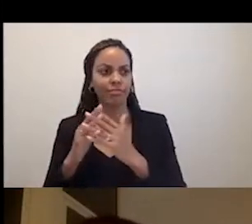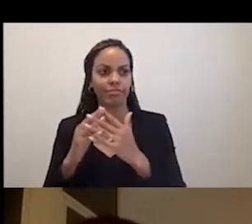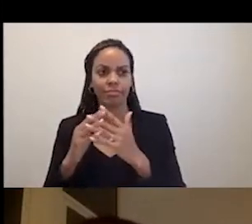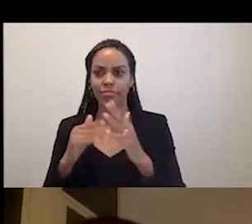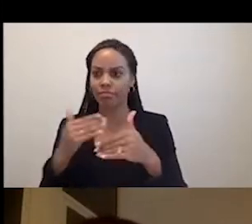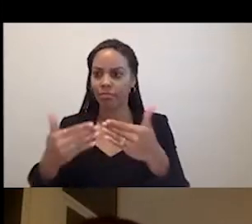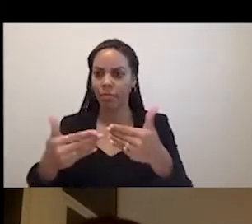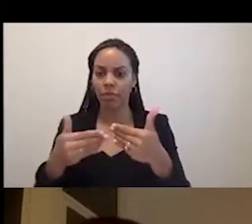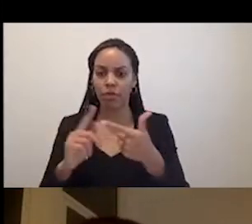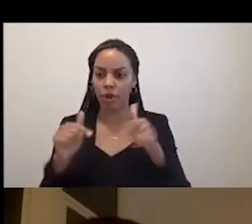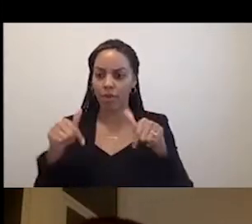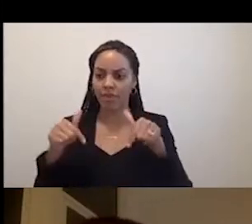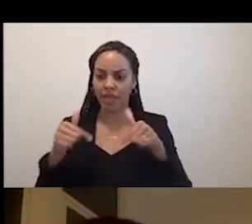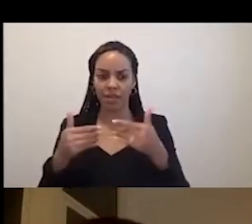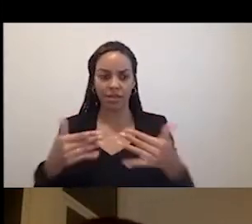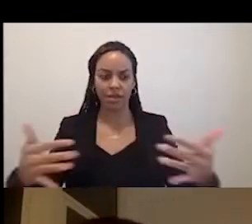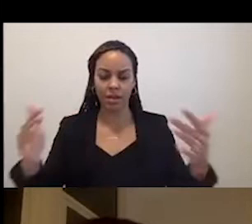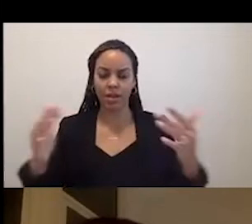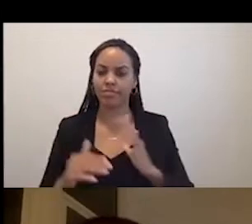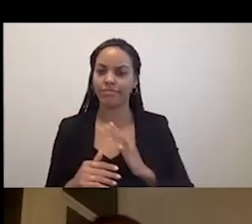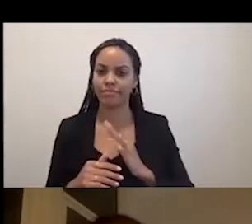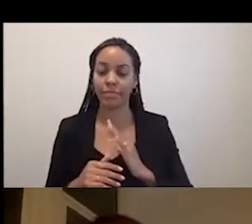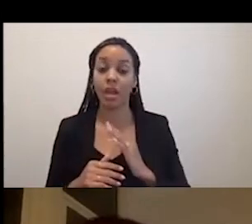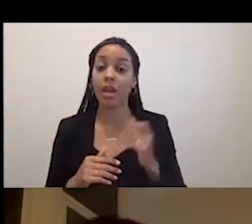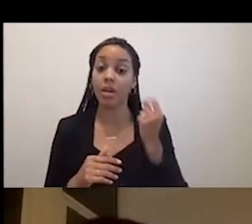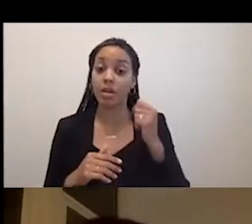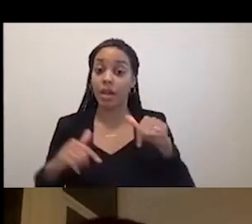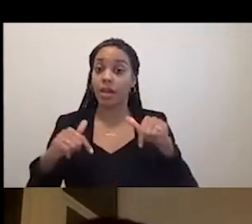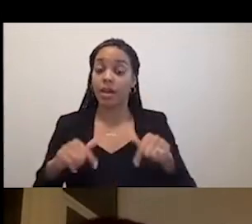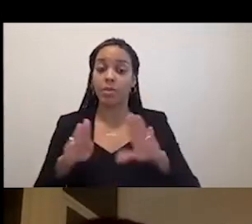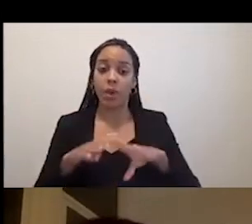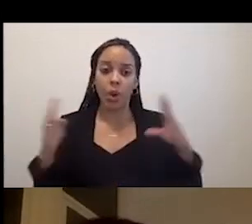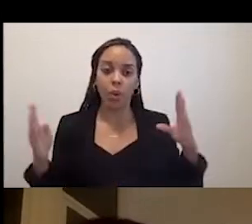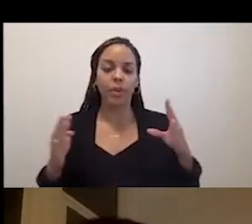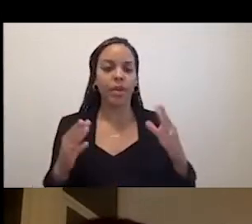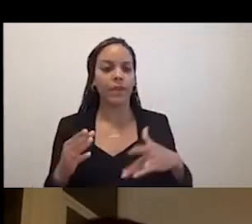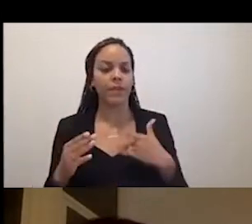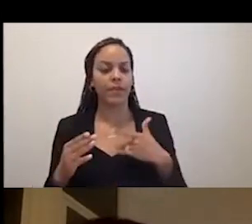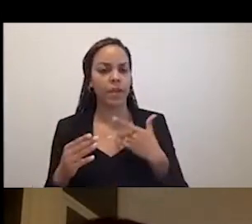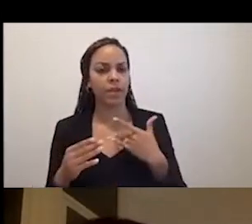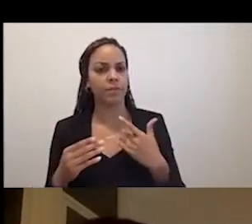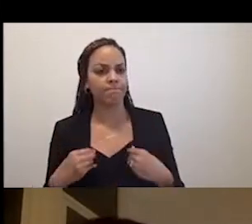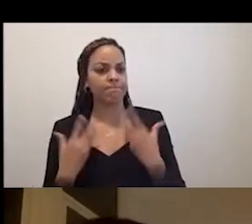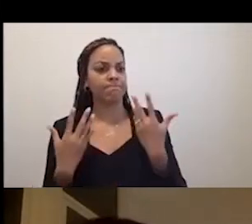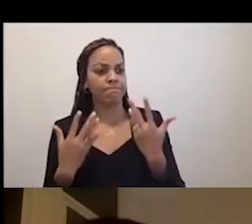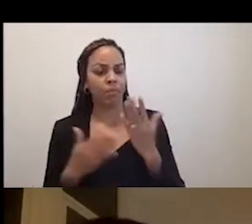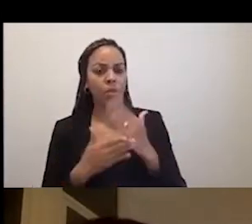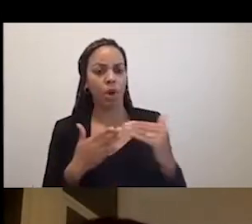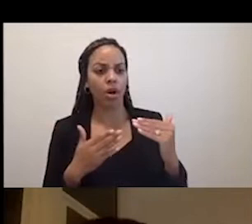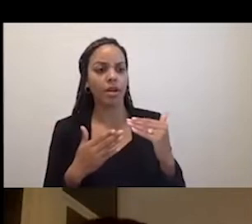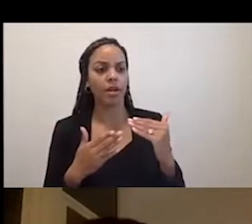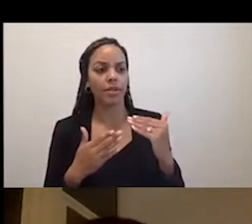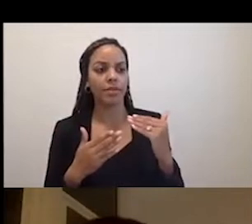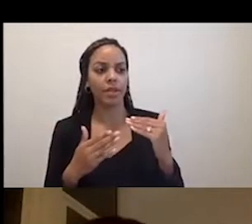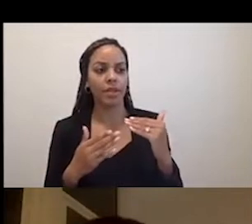forwards. In this way, being open to and stimulating the community to be part of inventing the structures that they and other artists